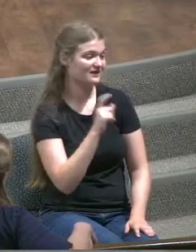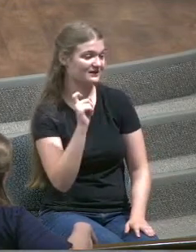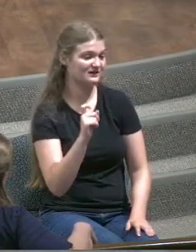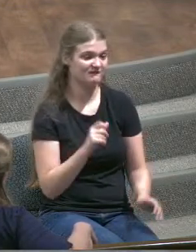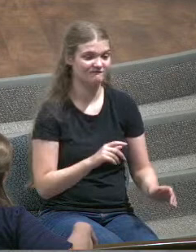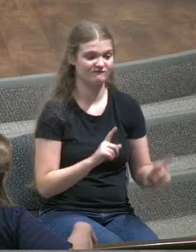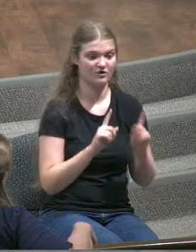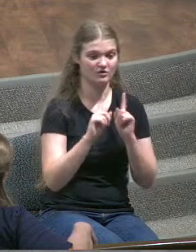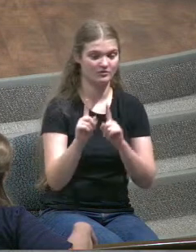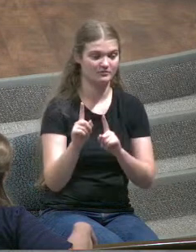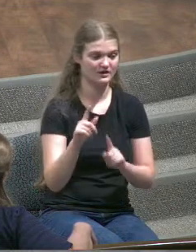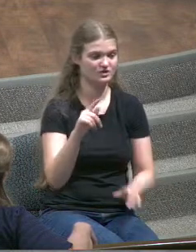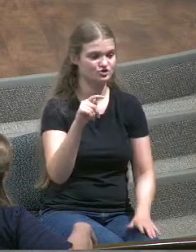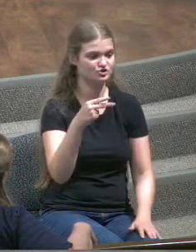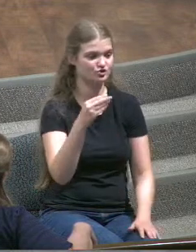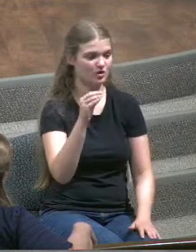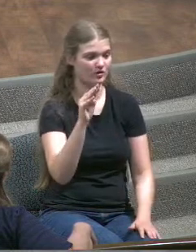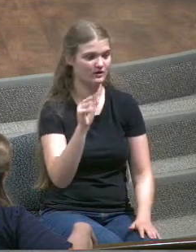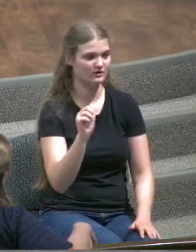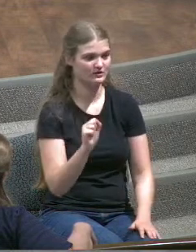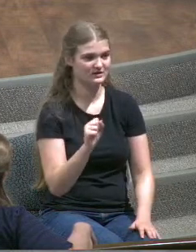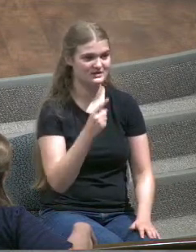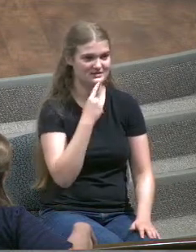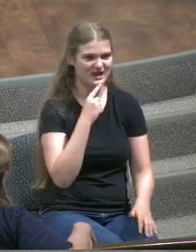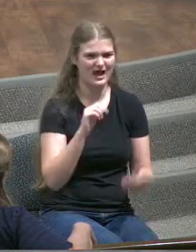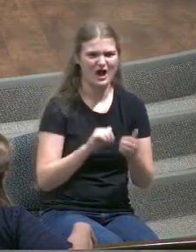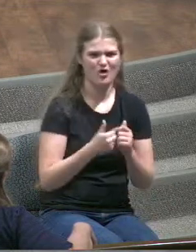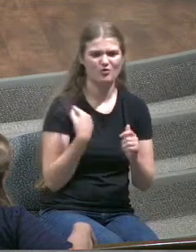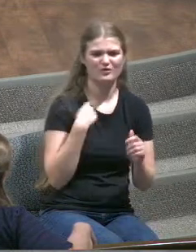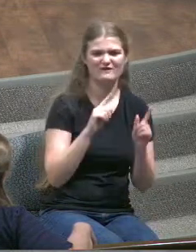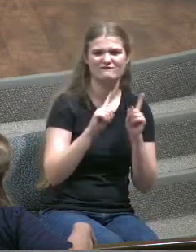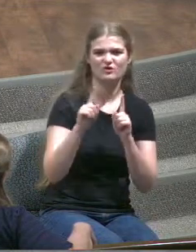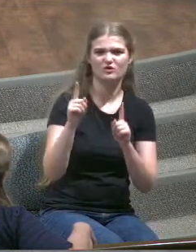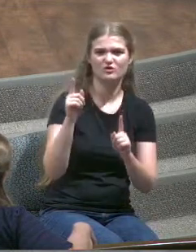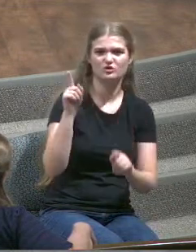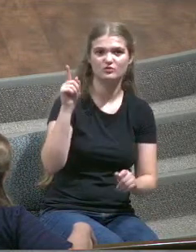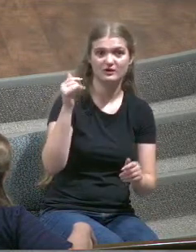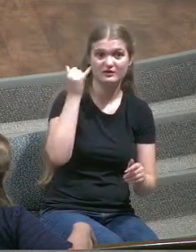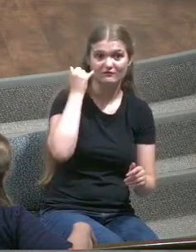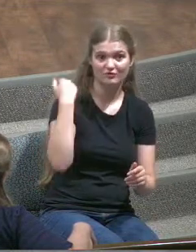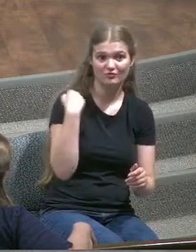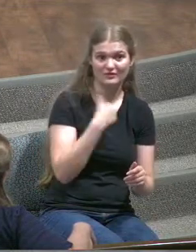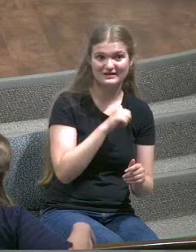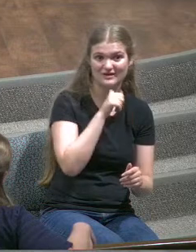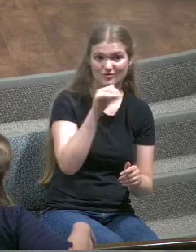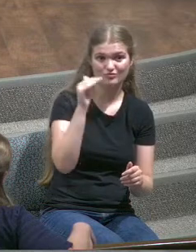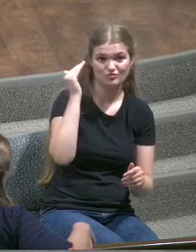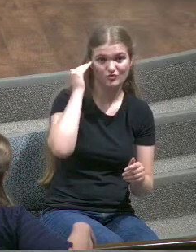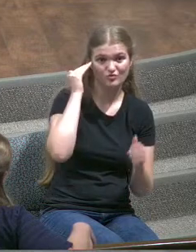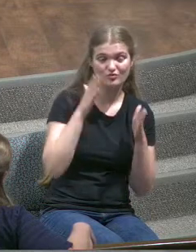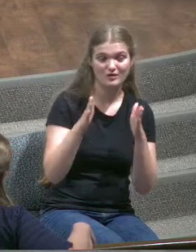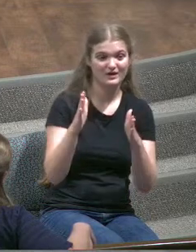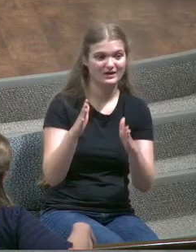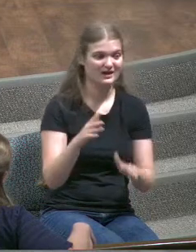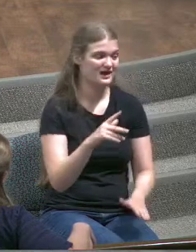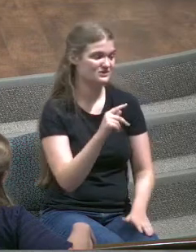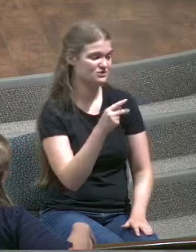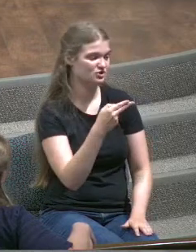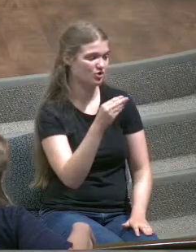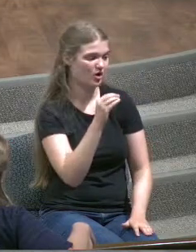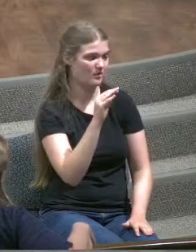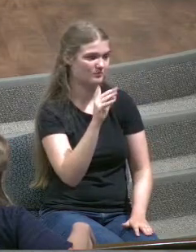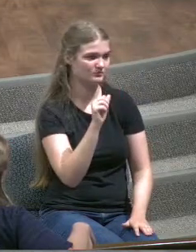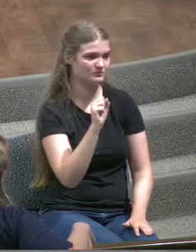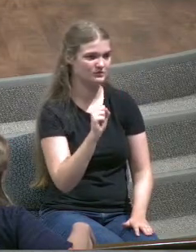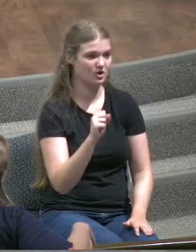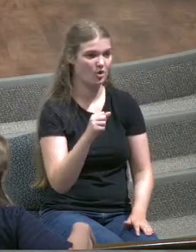like, well, how are we going to follow you if we don't know the way? And what Thomas was looking for was like a